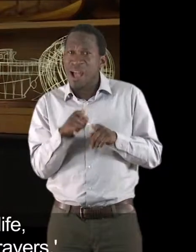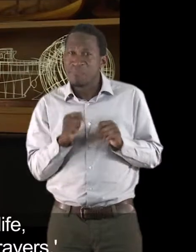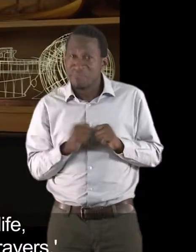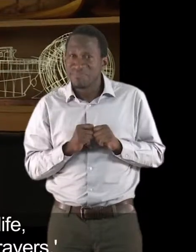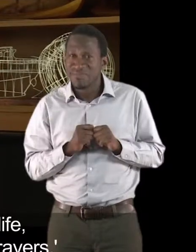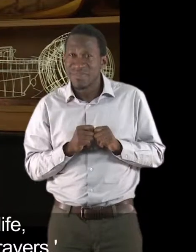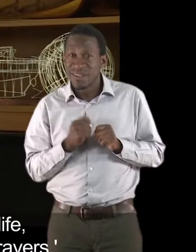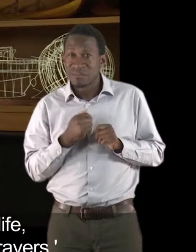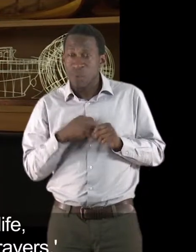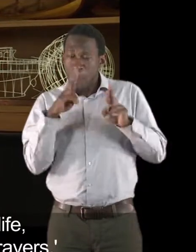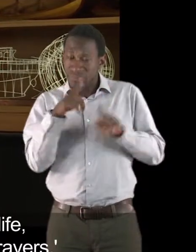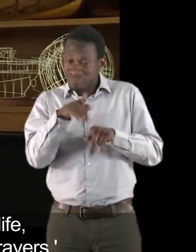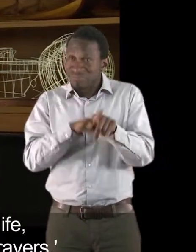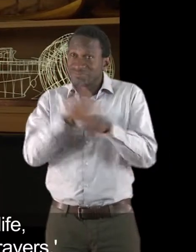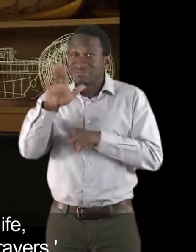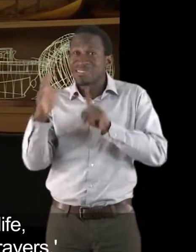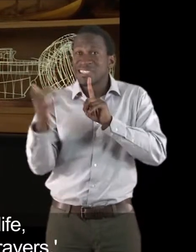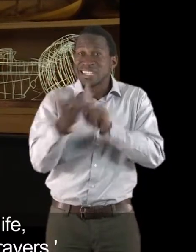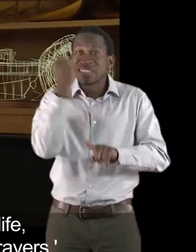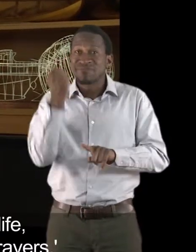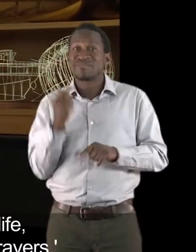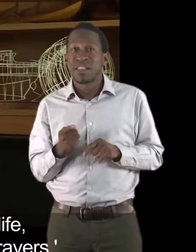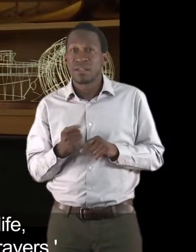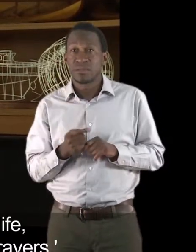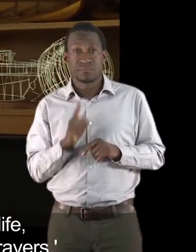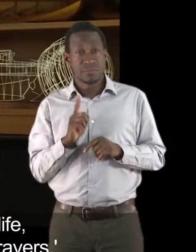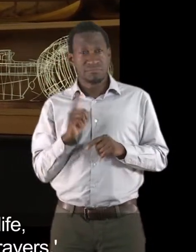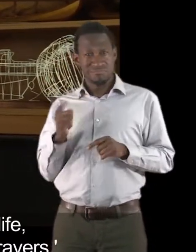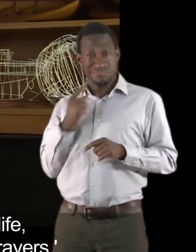do in life, don't forget to say your prayers.